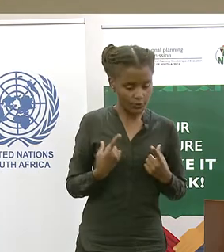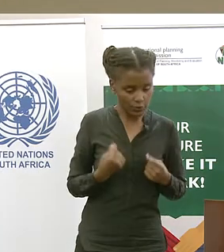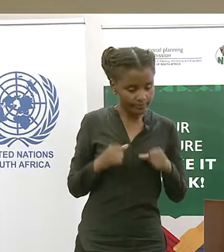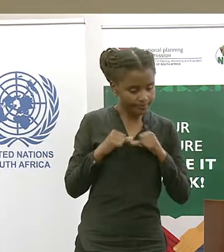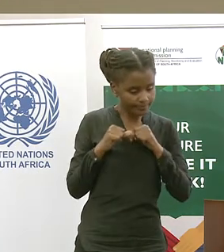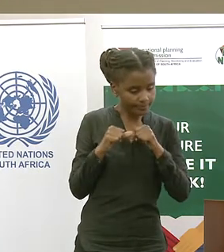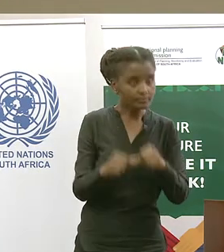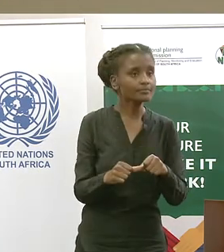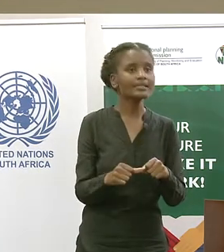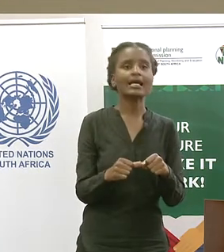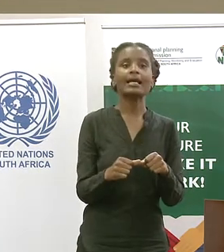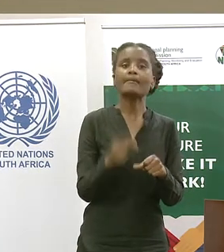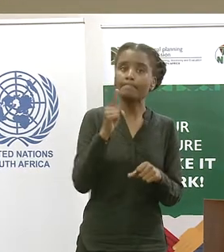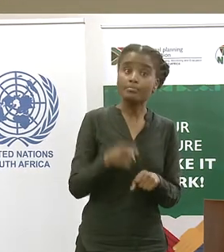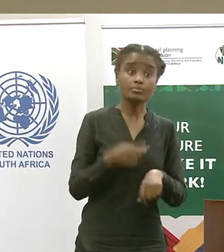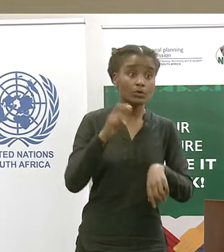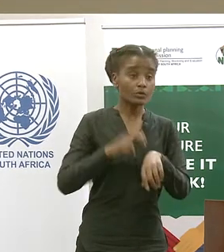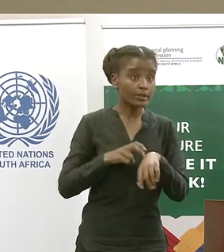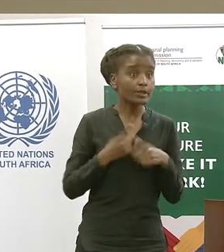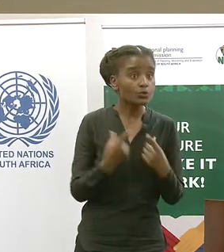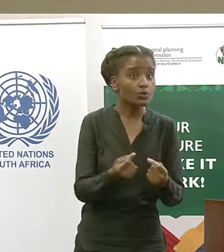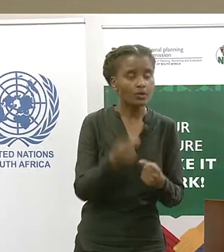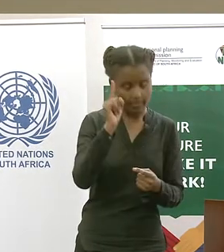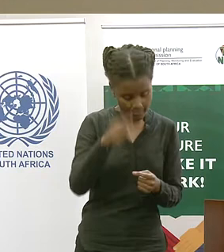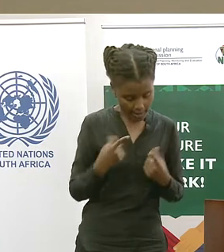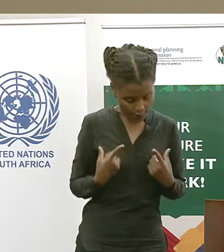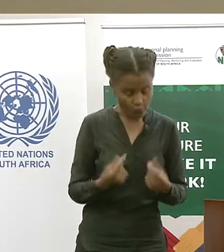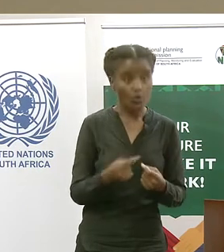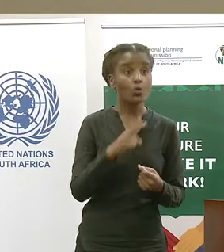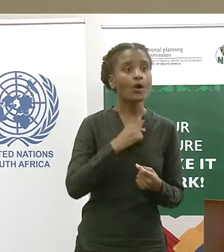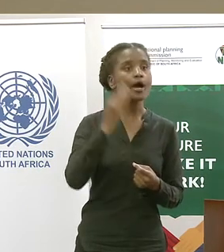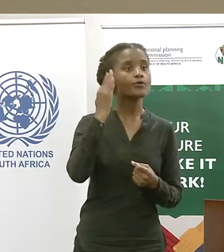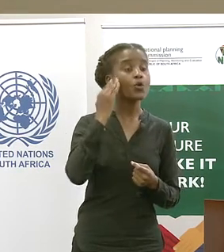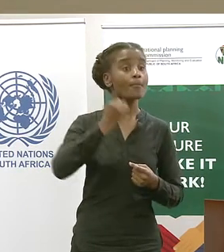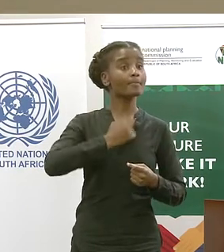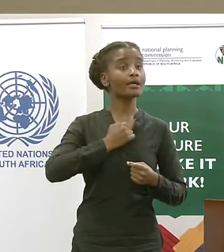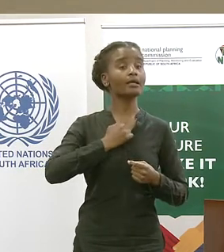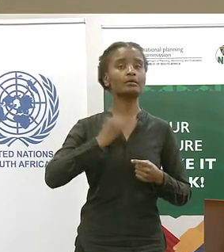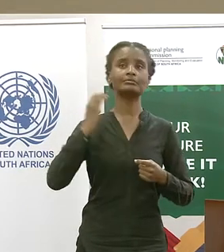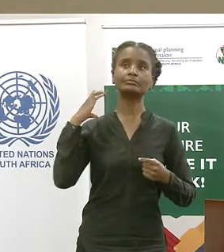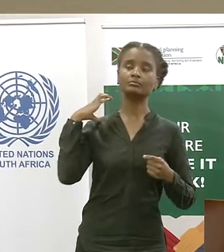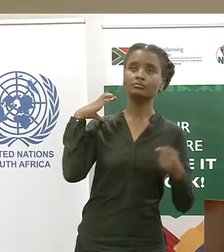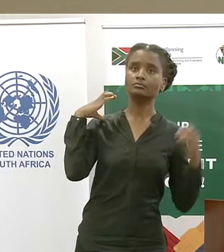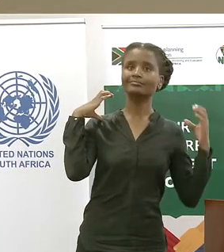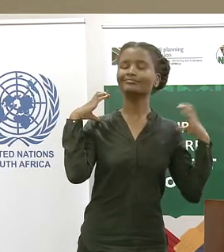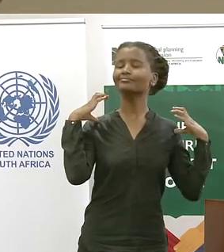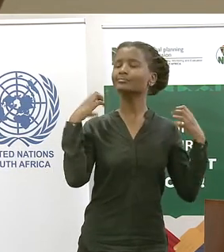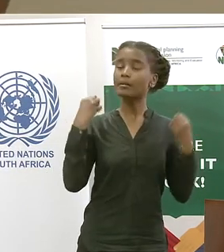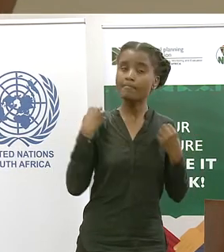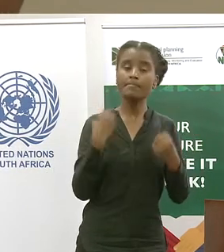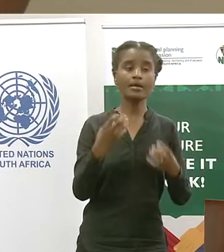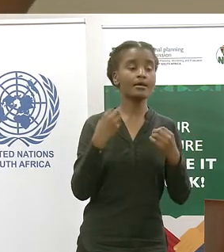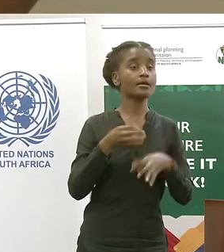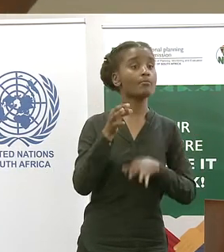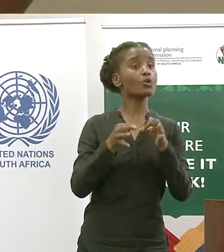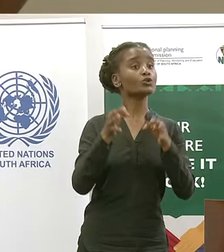done, because on my shoulders, I carry the many, many aspiring politicians with